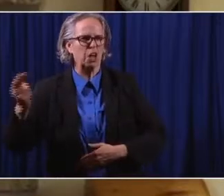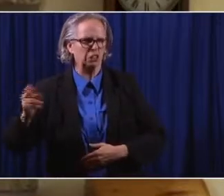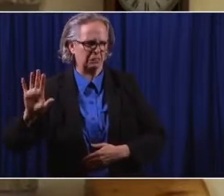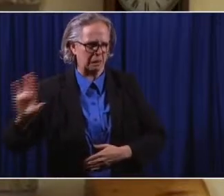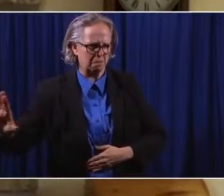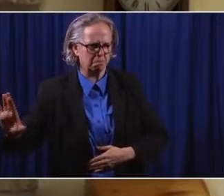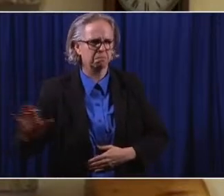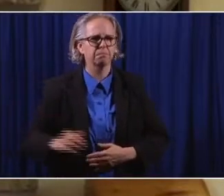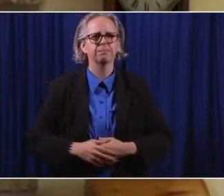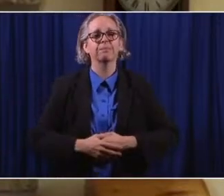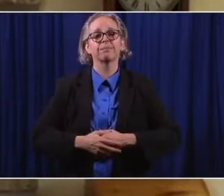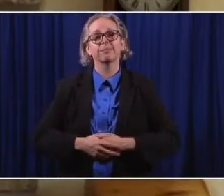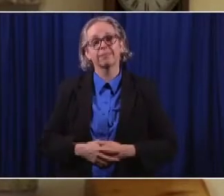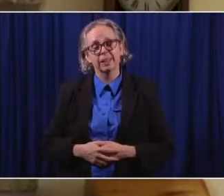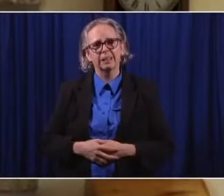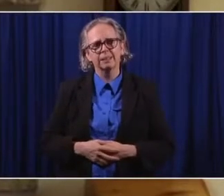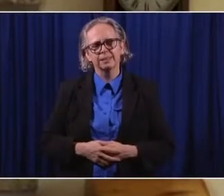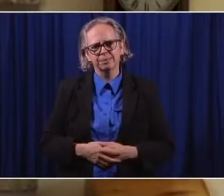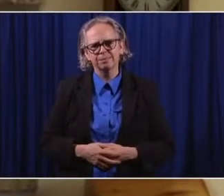color-coded by county.